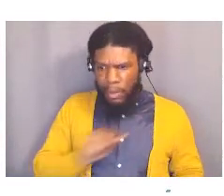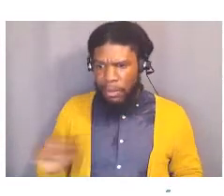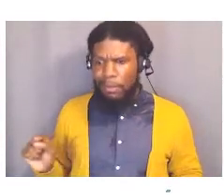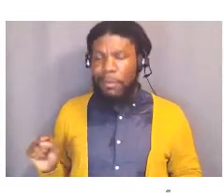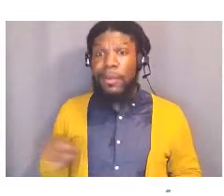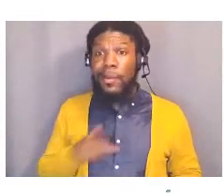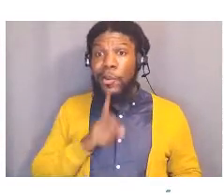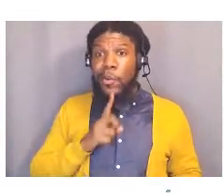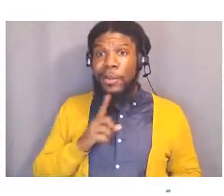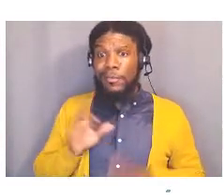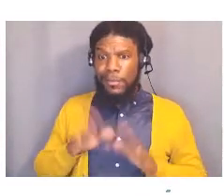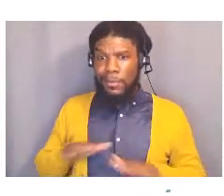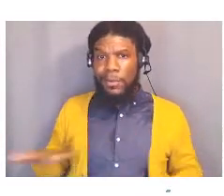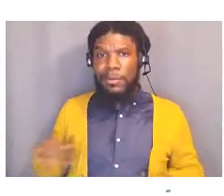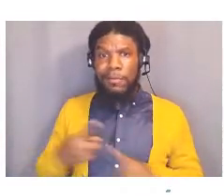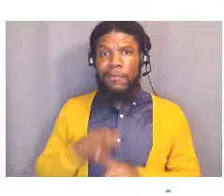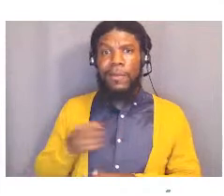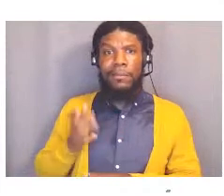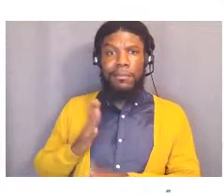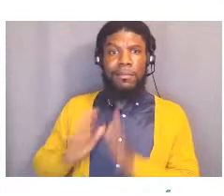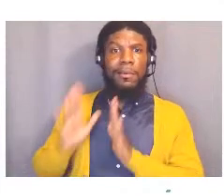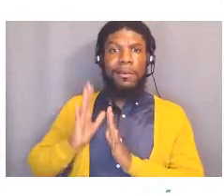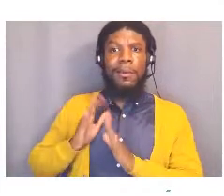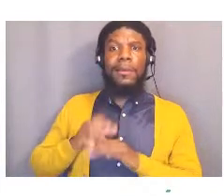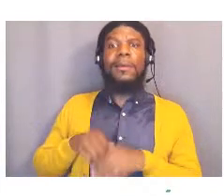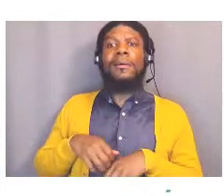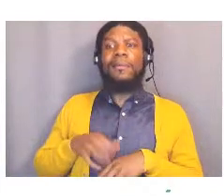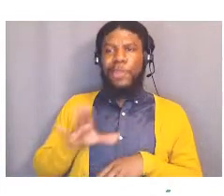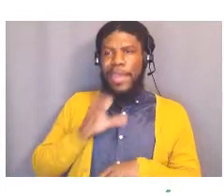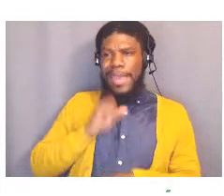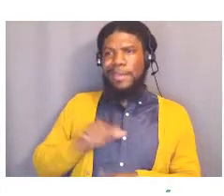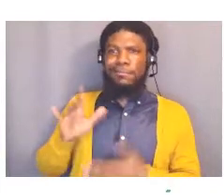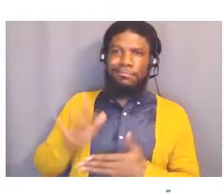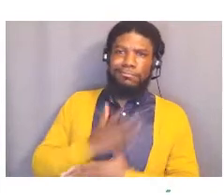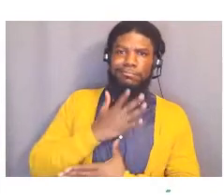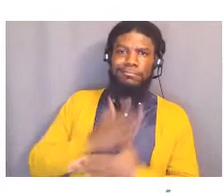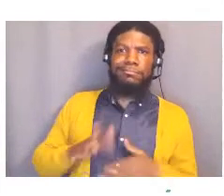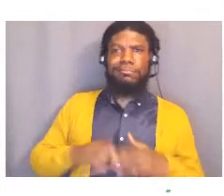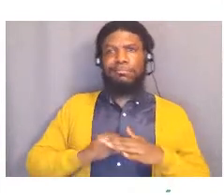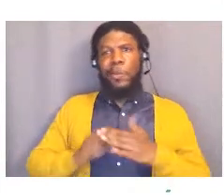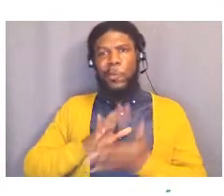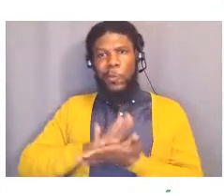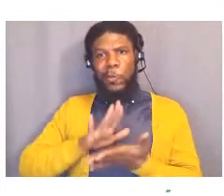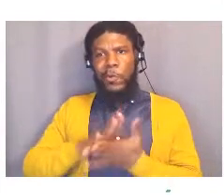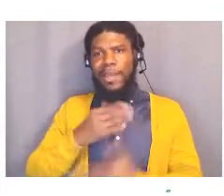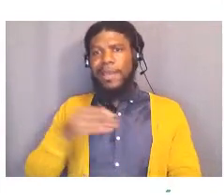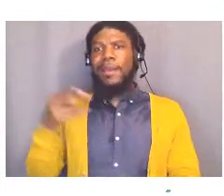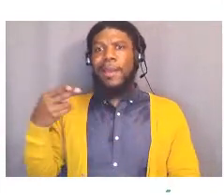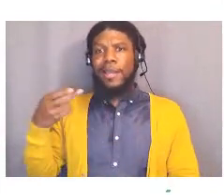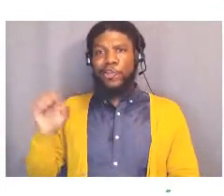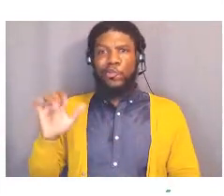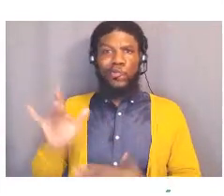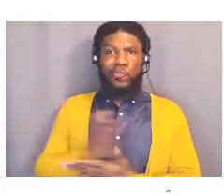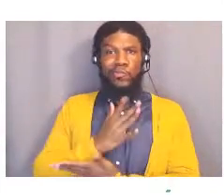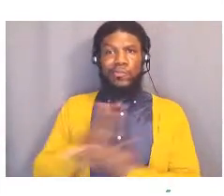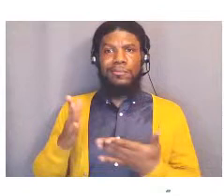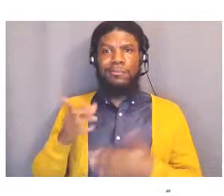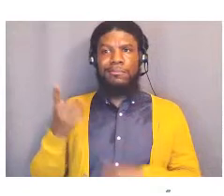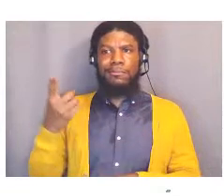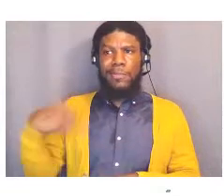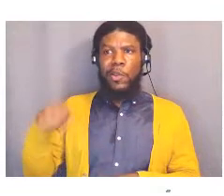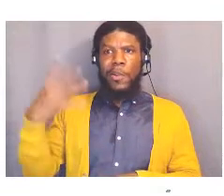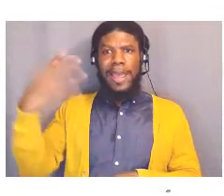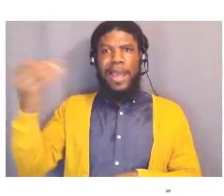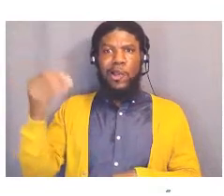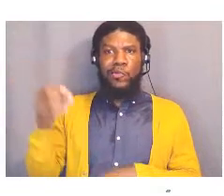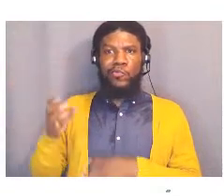children of elementary and high school ages. Why were they in the streets? Because they